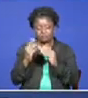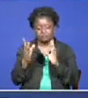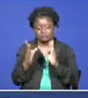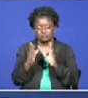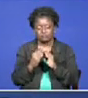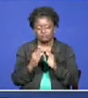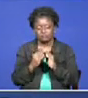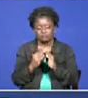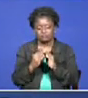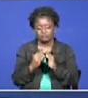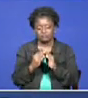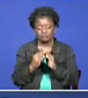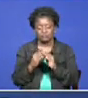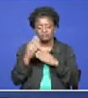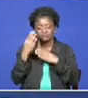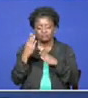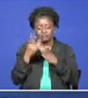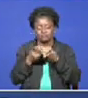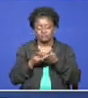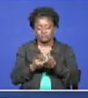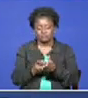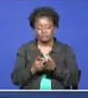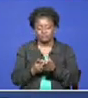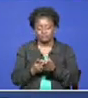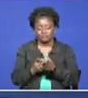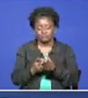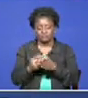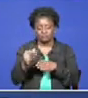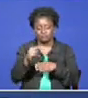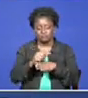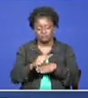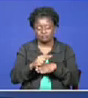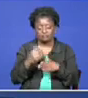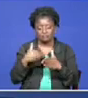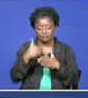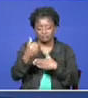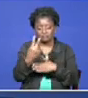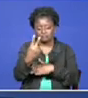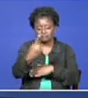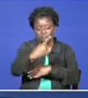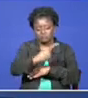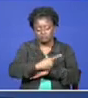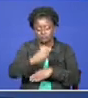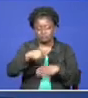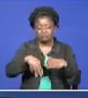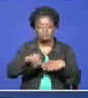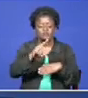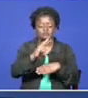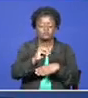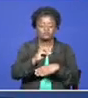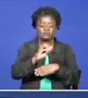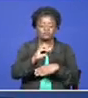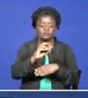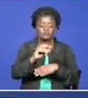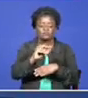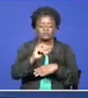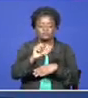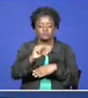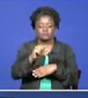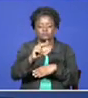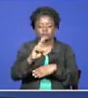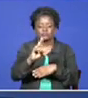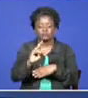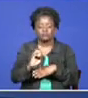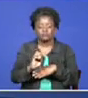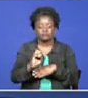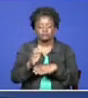The Bahamas Sailing Association's Opti Nationals taking center stage the next 2 days in Montague Bay. The official opening taking place tonight, and that's